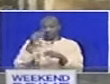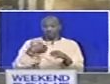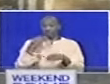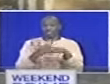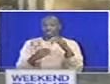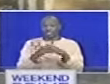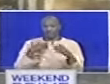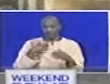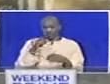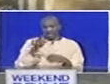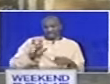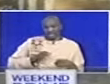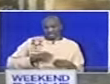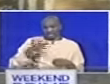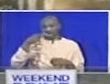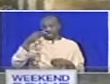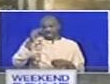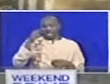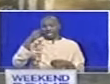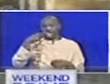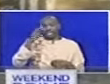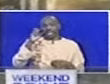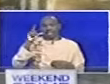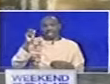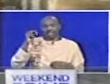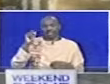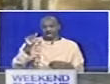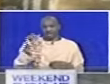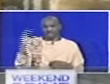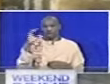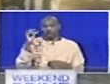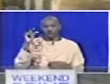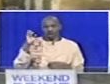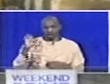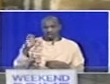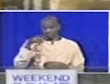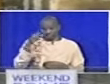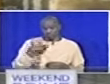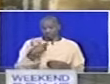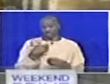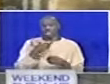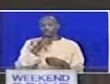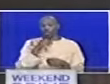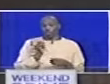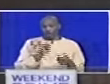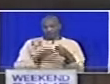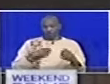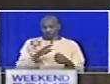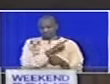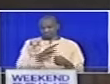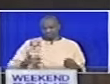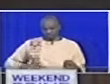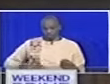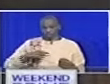constructed by a lady called Eleanor Cole. She was the wife of Lord Gabriel Cole. Lord